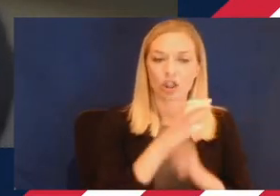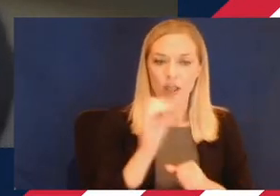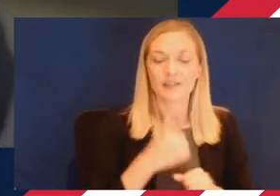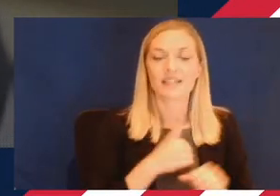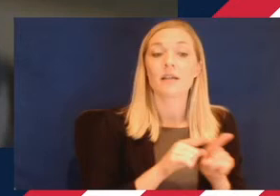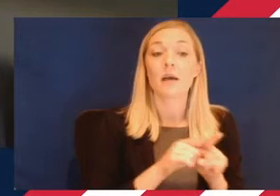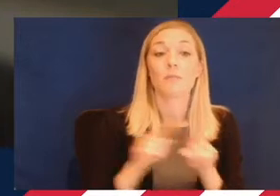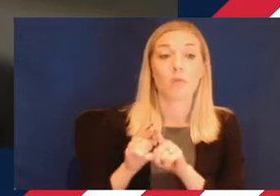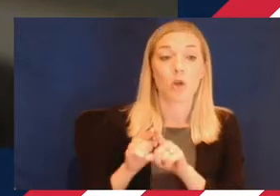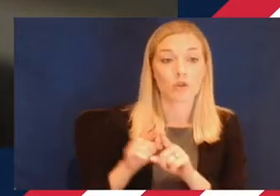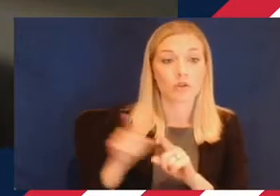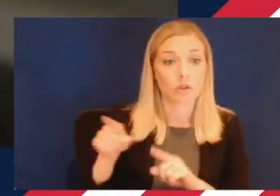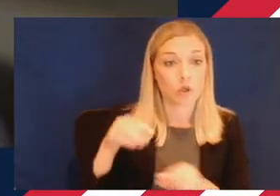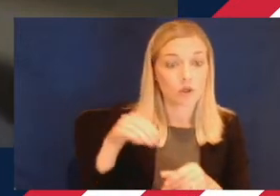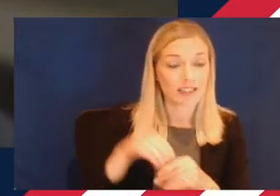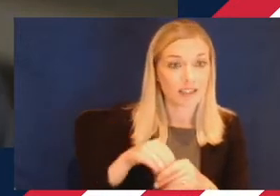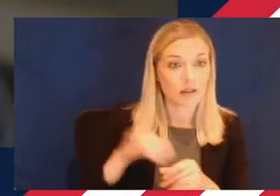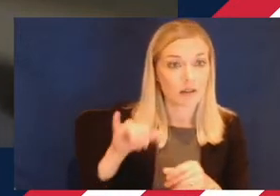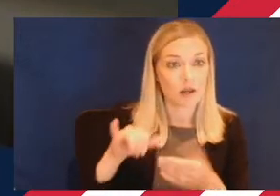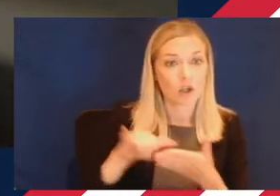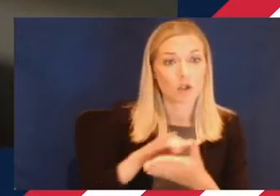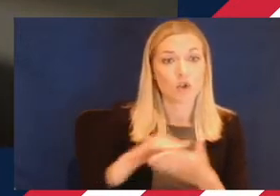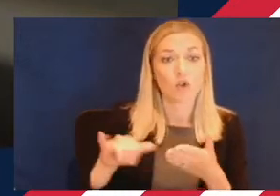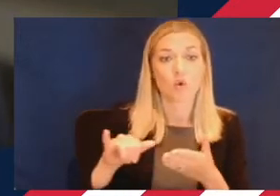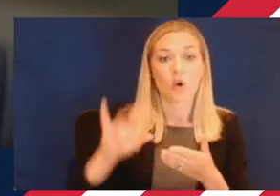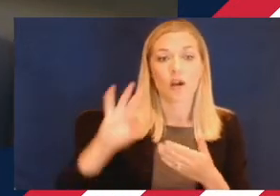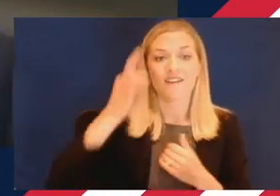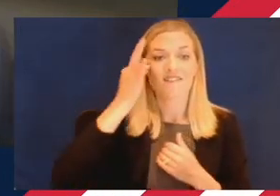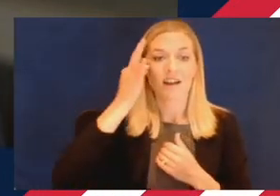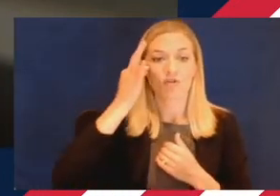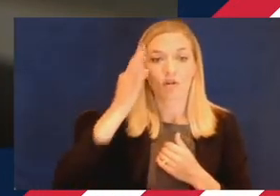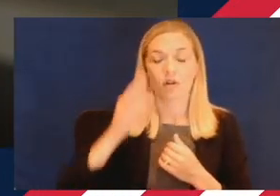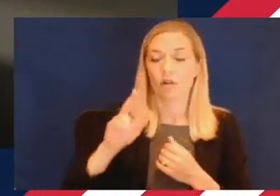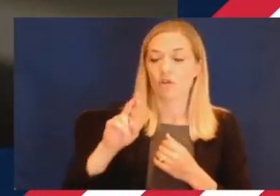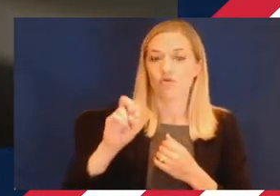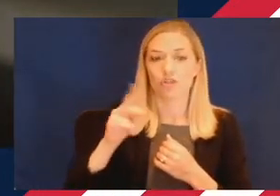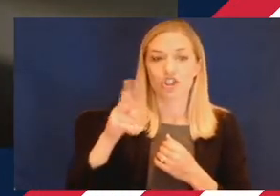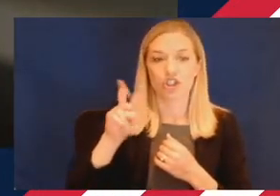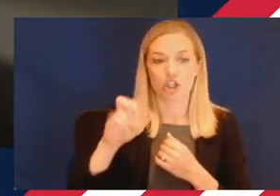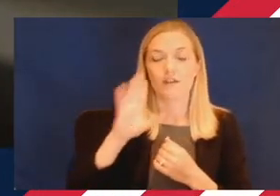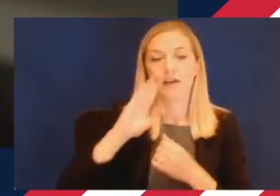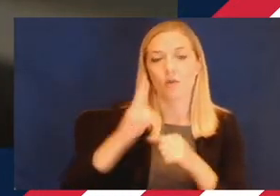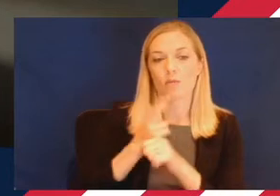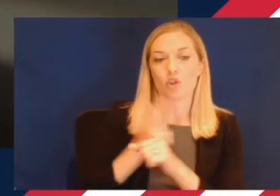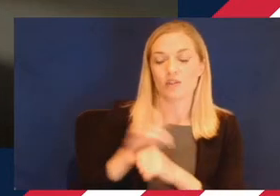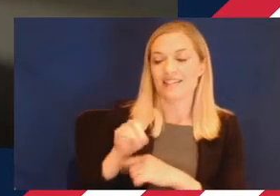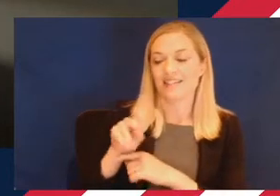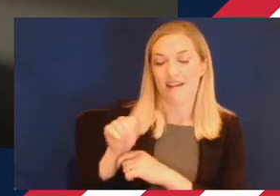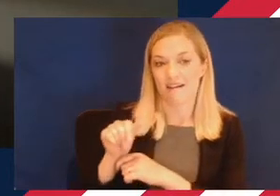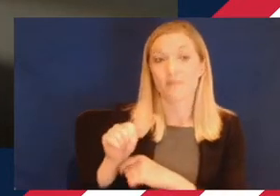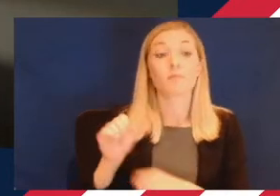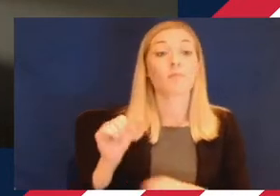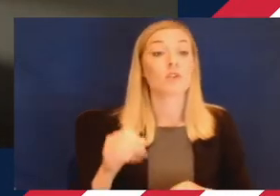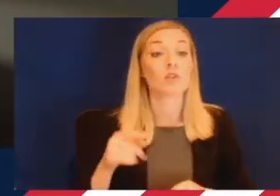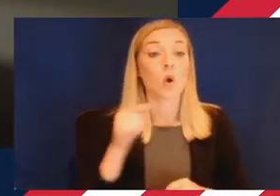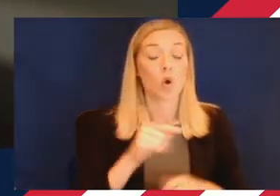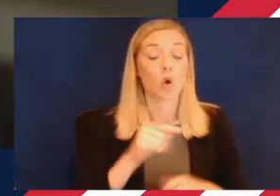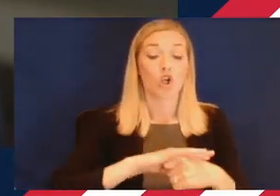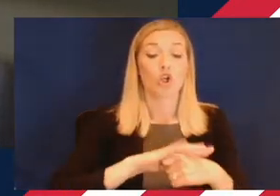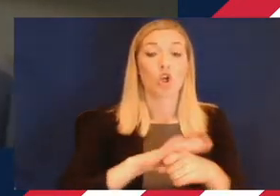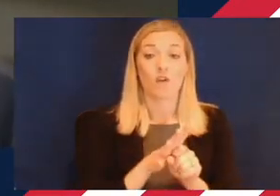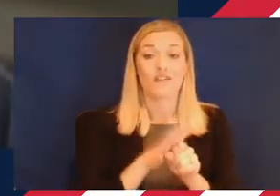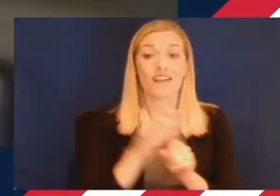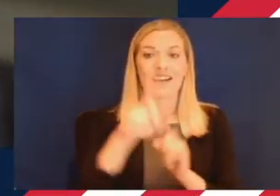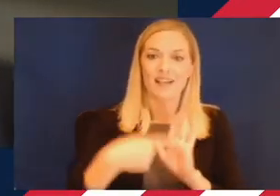I'll be using some data from that. So the COVID pandemic exposed the fragility of the Black economy. We lost jobs and